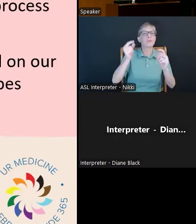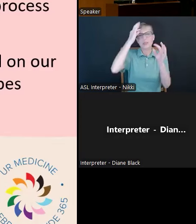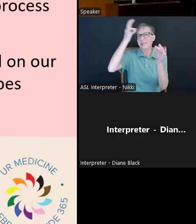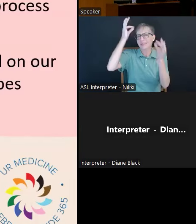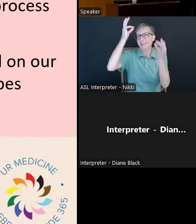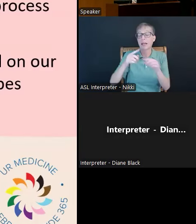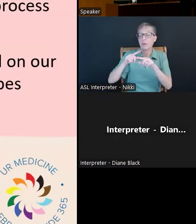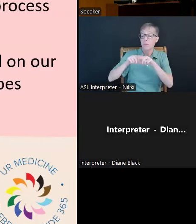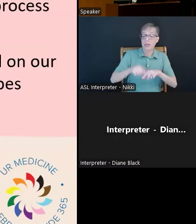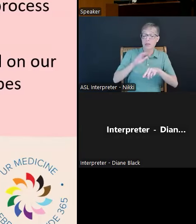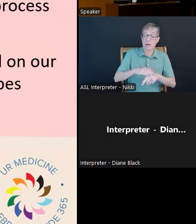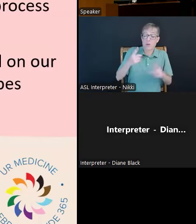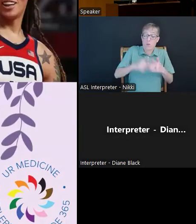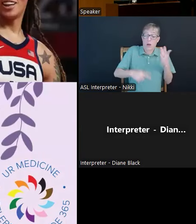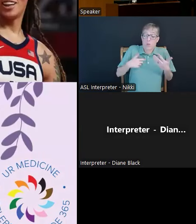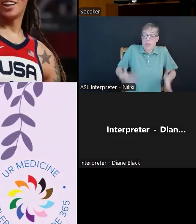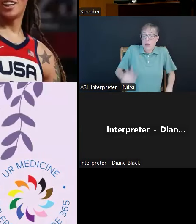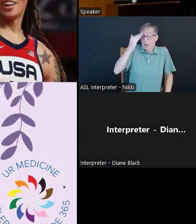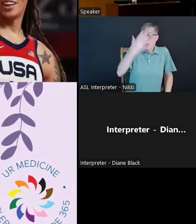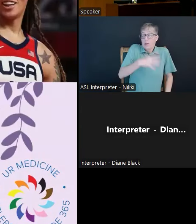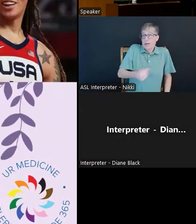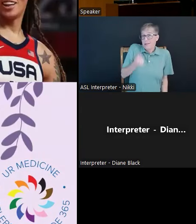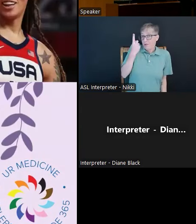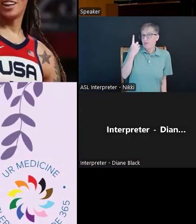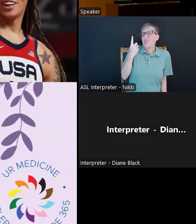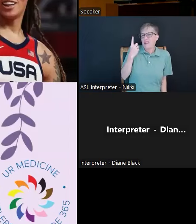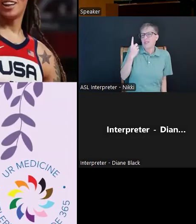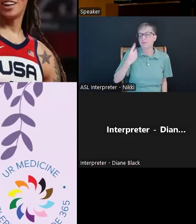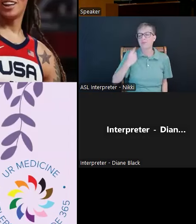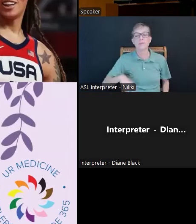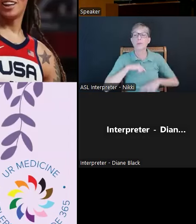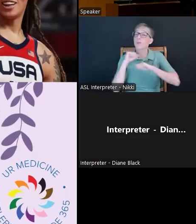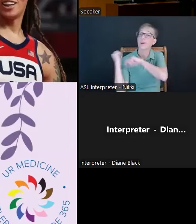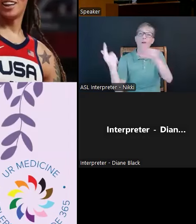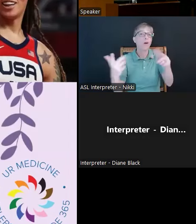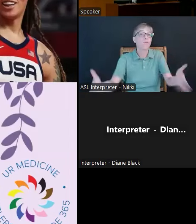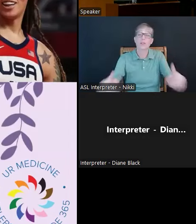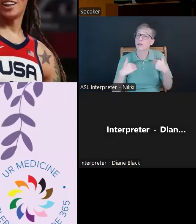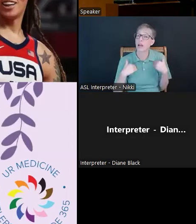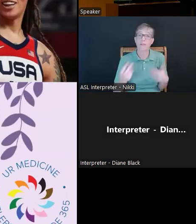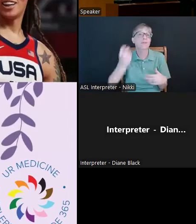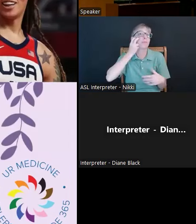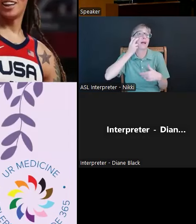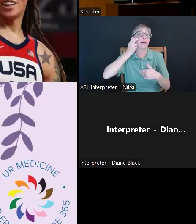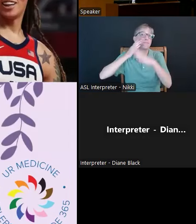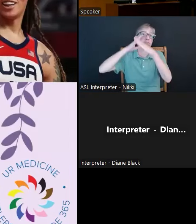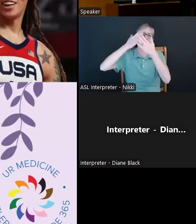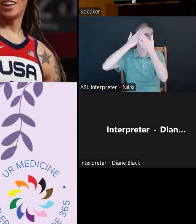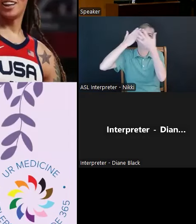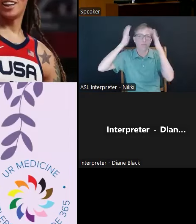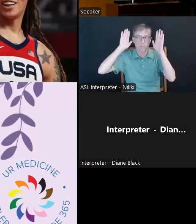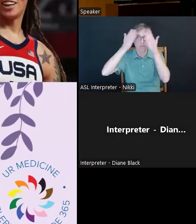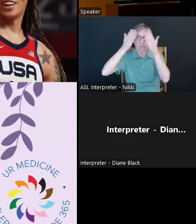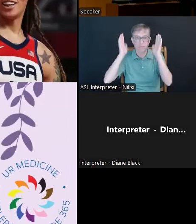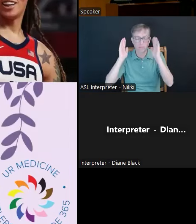know and what we understand. So we all have blind spots. I would love for everybody to, this is where that